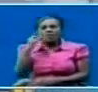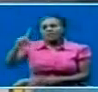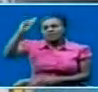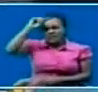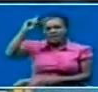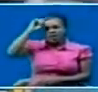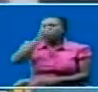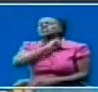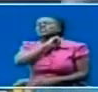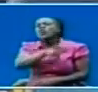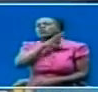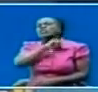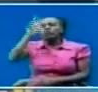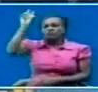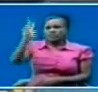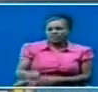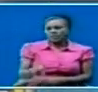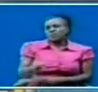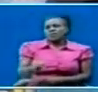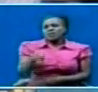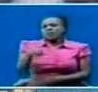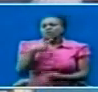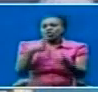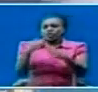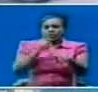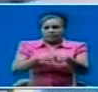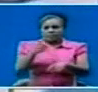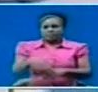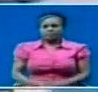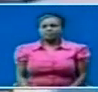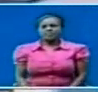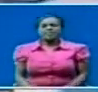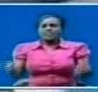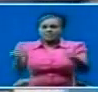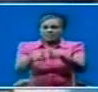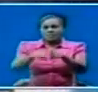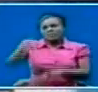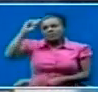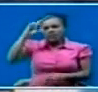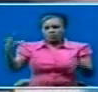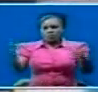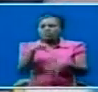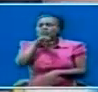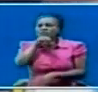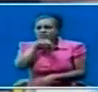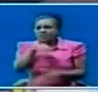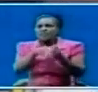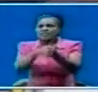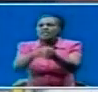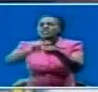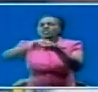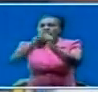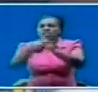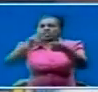was shouted down, his attempt to address the crowd thwarted. Nonetheless, Kidero's party boss staged a public relations